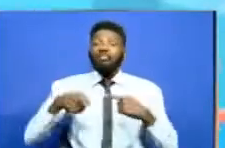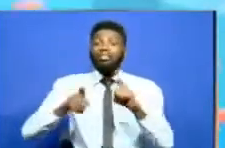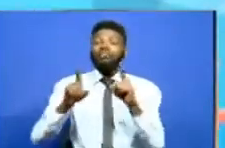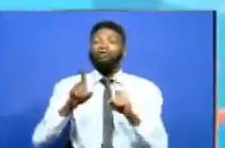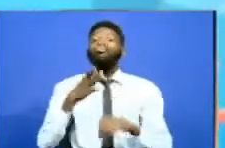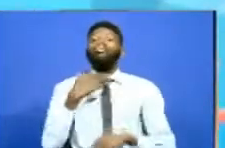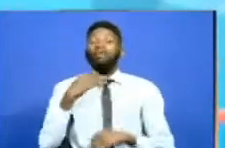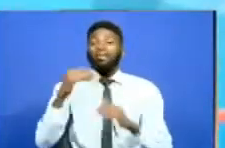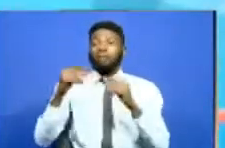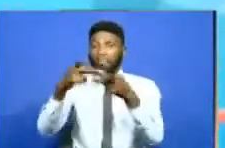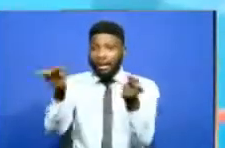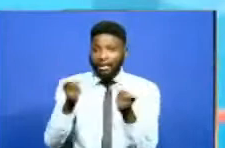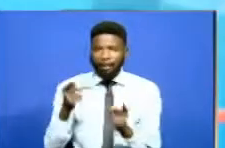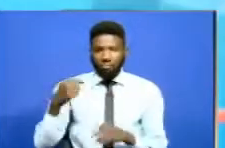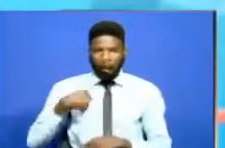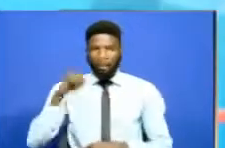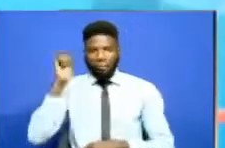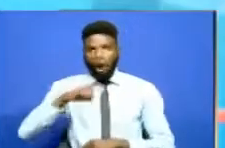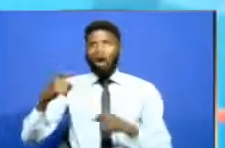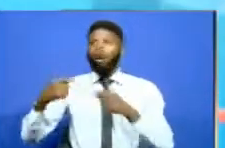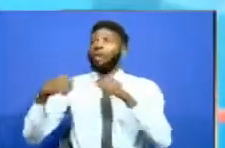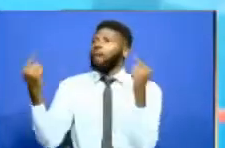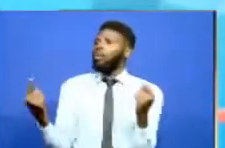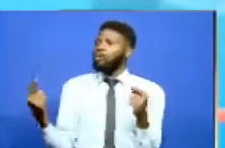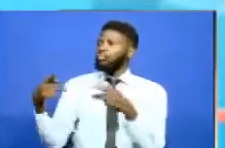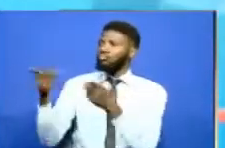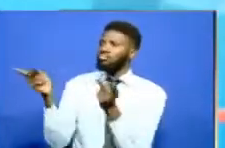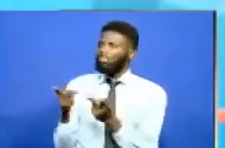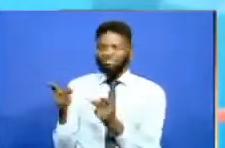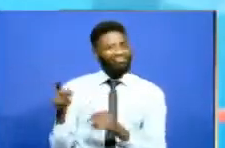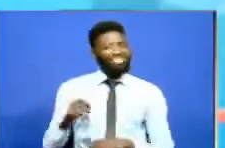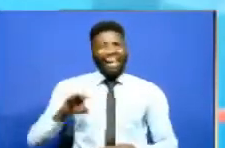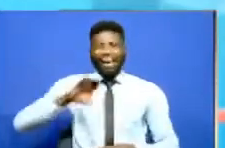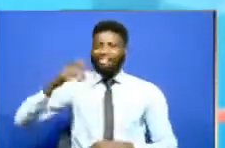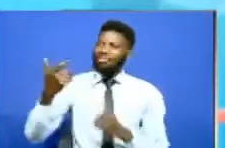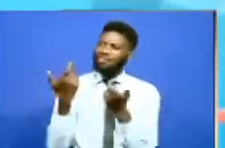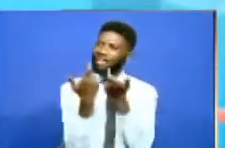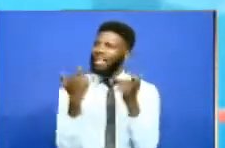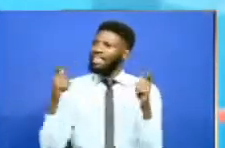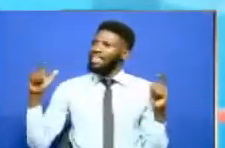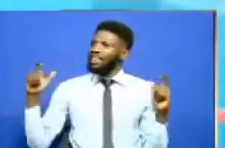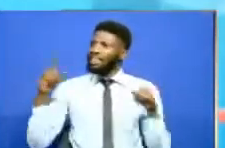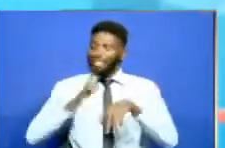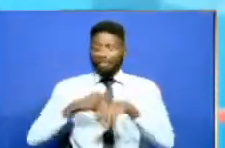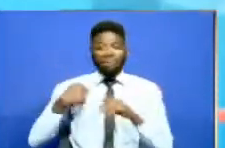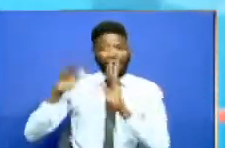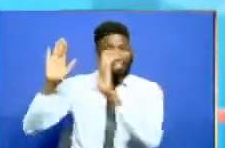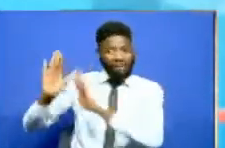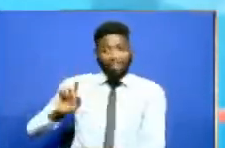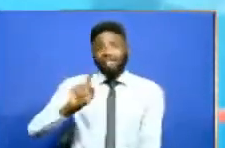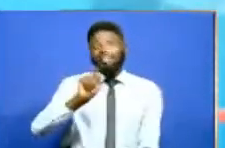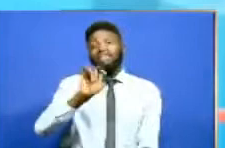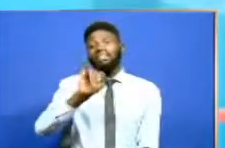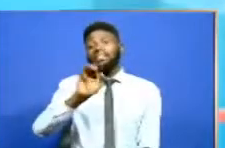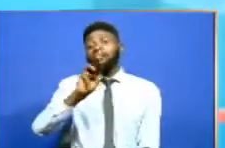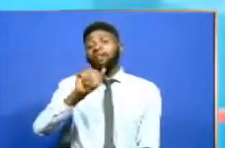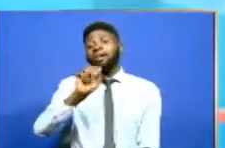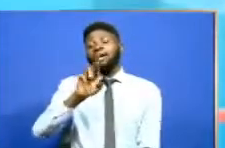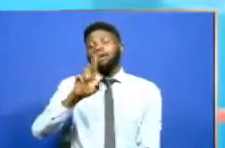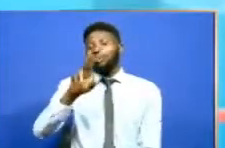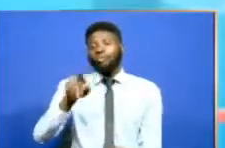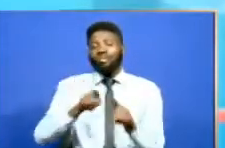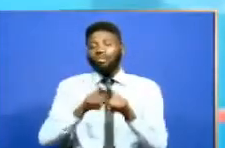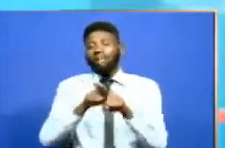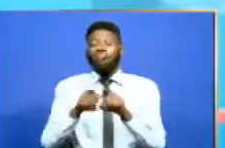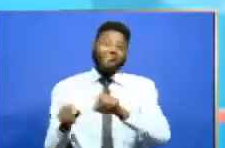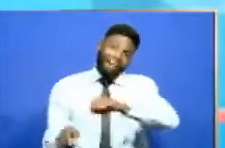this venue, I also have to be at that venue. That county is so big. Mm. When I'm campaigning in Timaru, why can't my opponent be